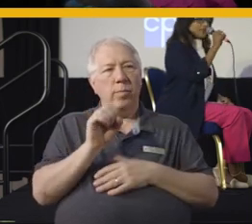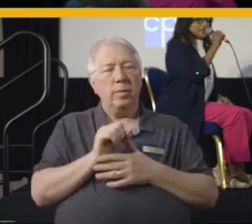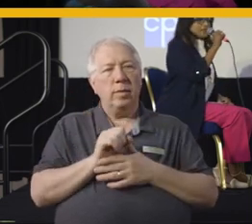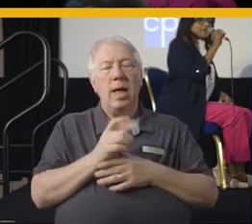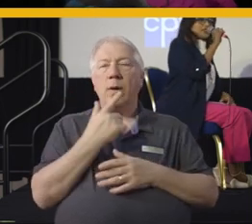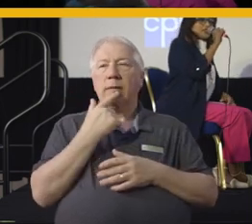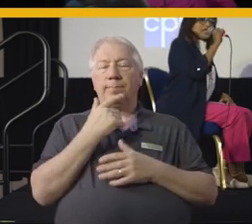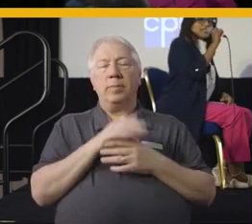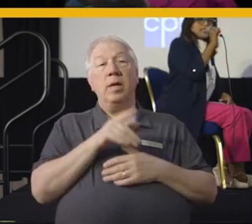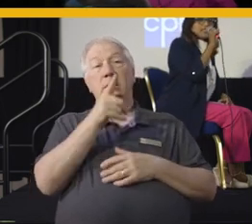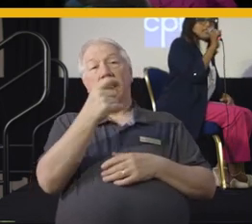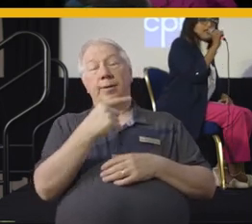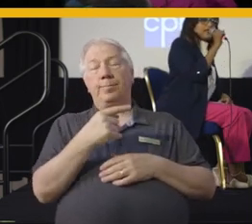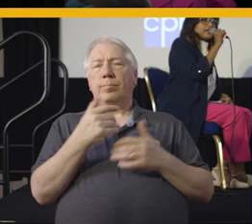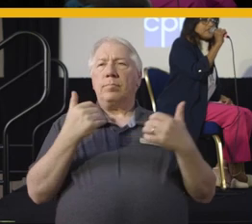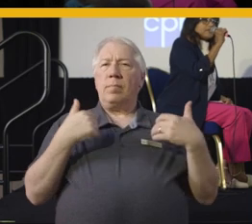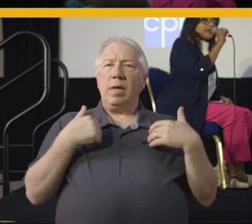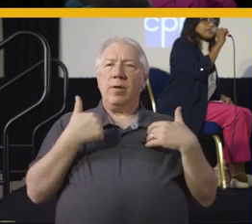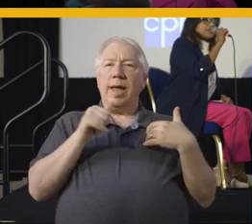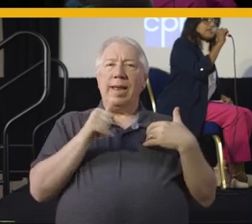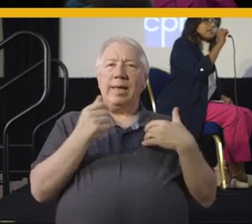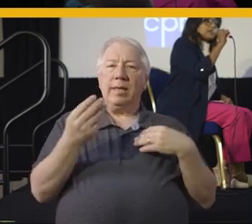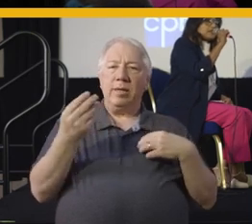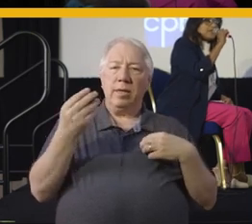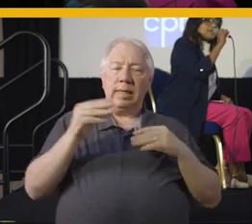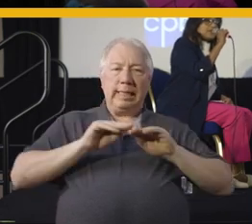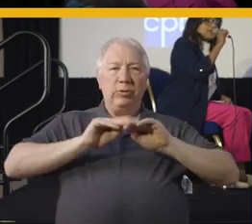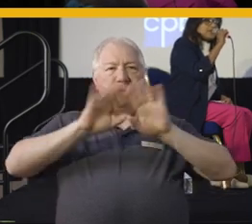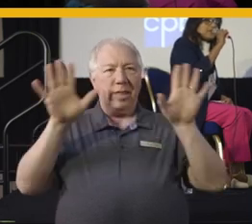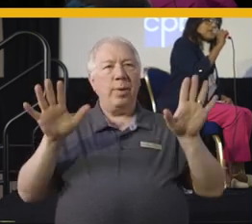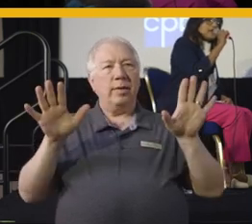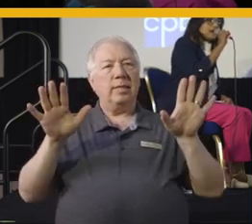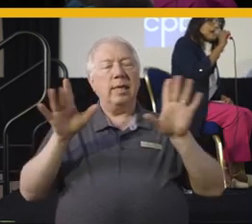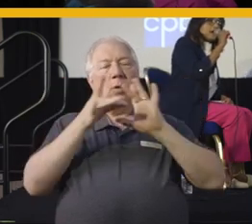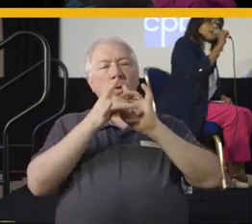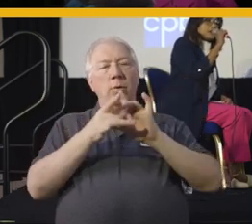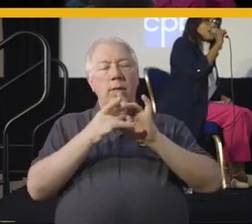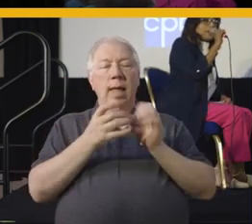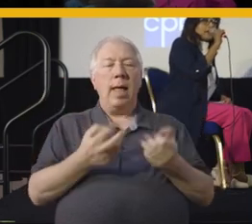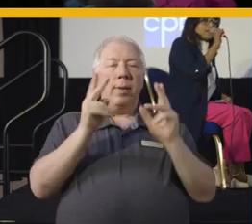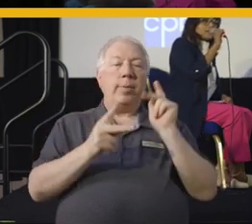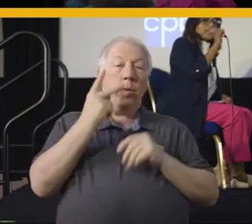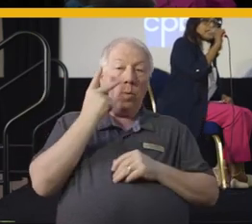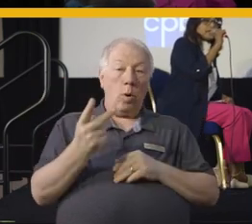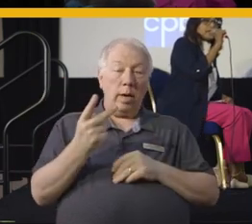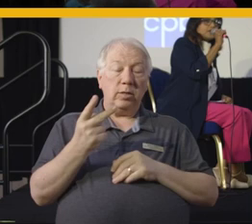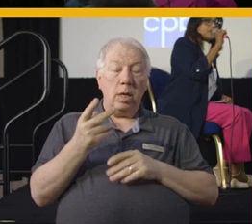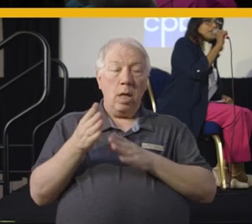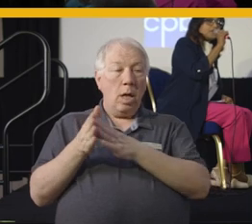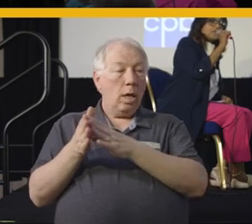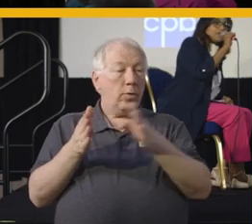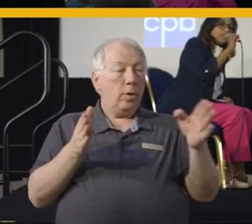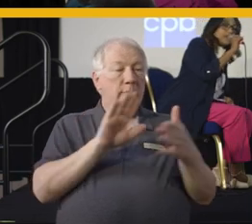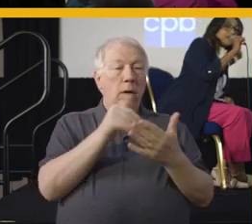I'm going to repeat the question. She asked, is there any transparency in terms of viewership across all platforms that's given